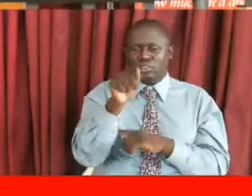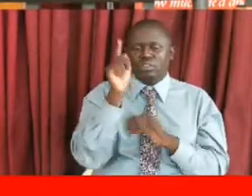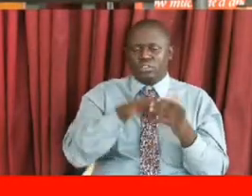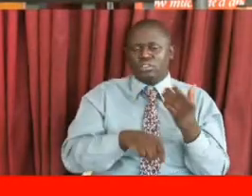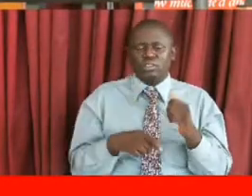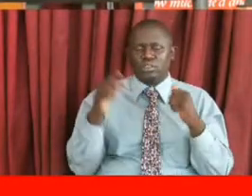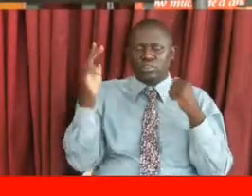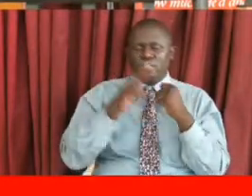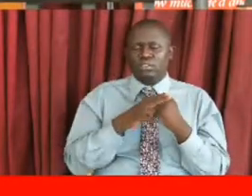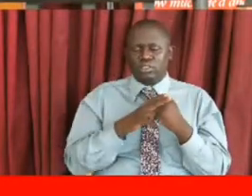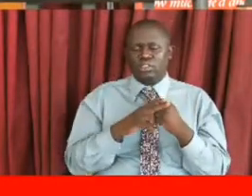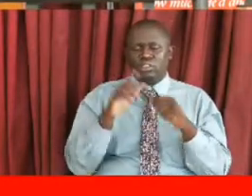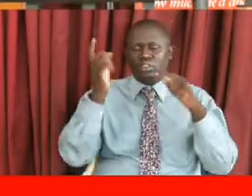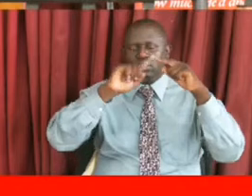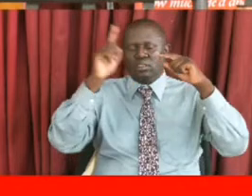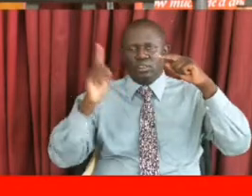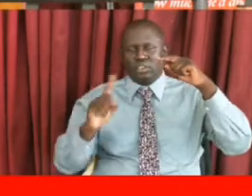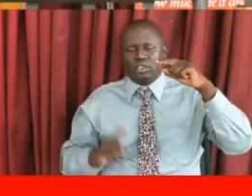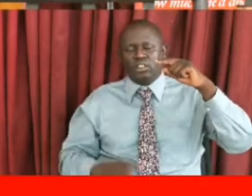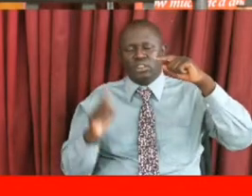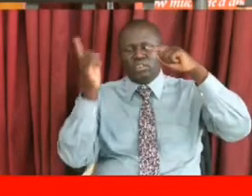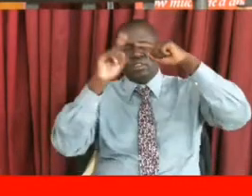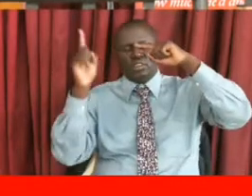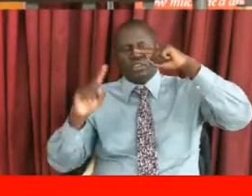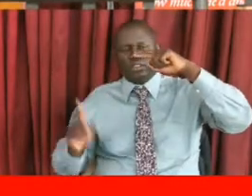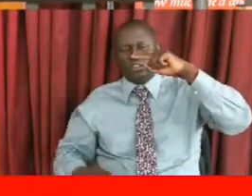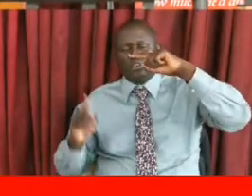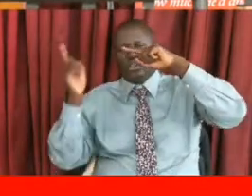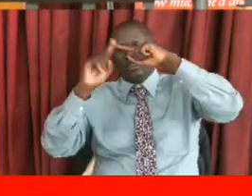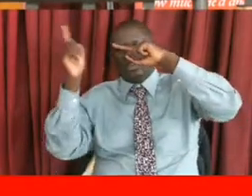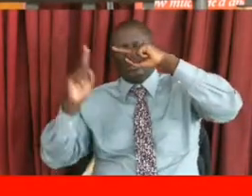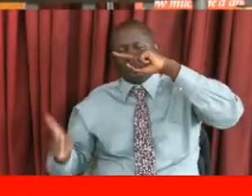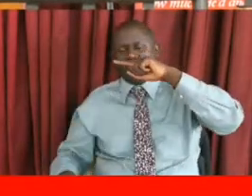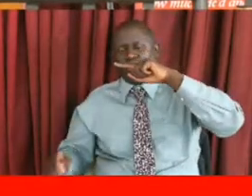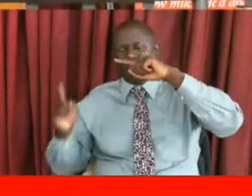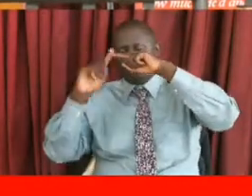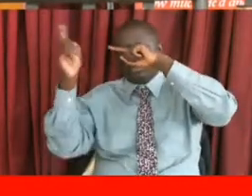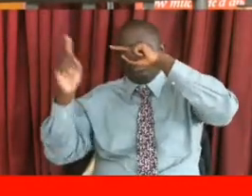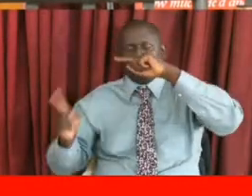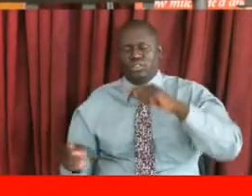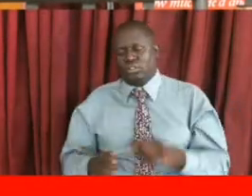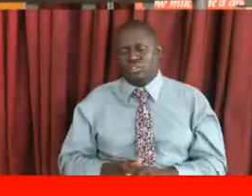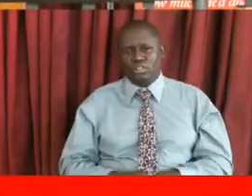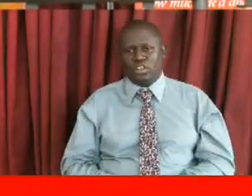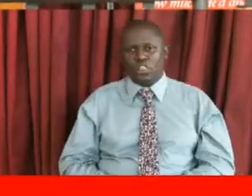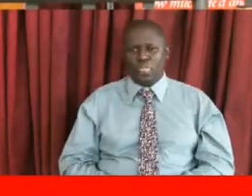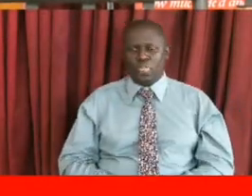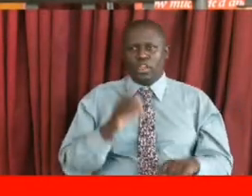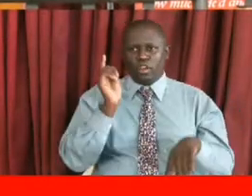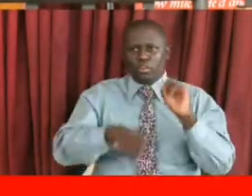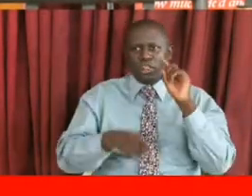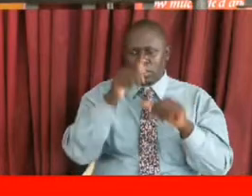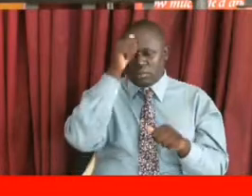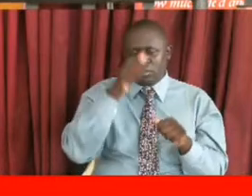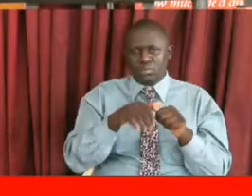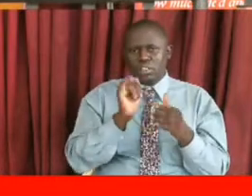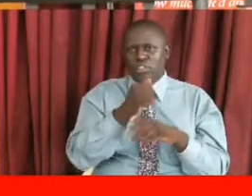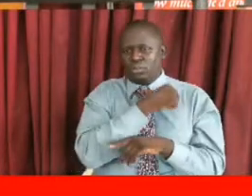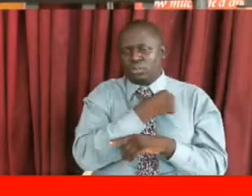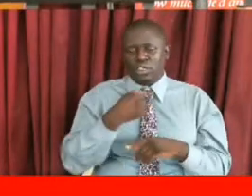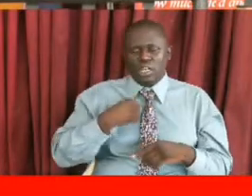is the voice of God walking in the garden please know that we are in the presence of